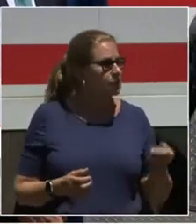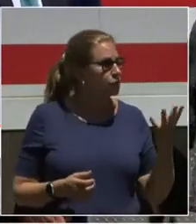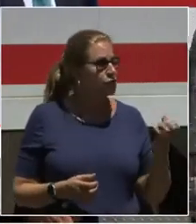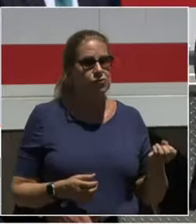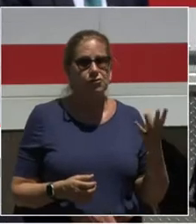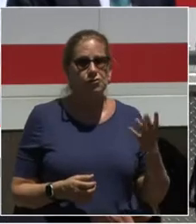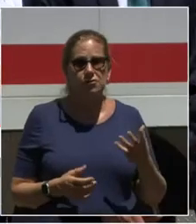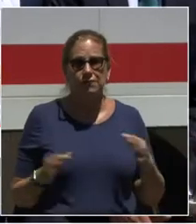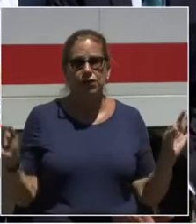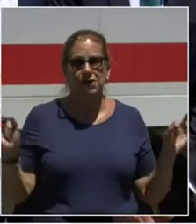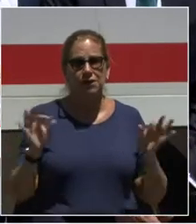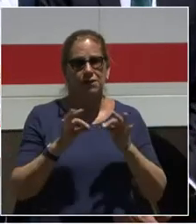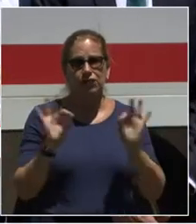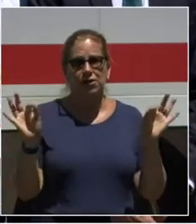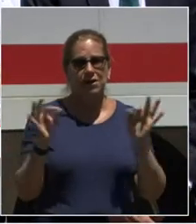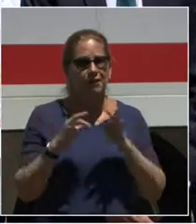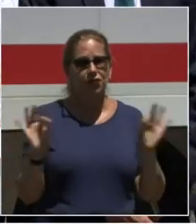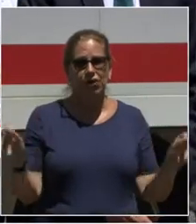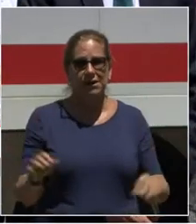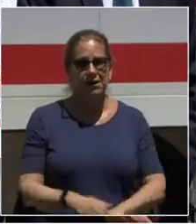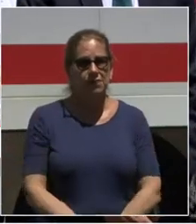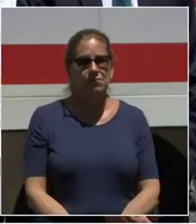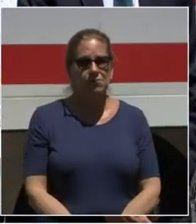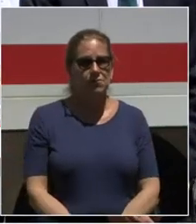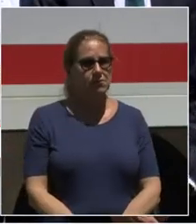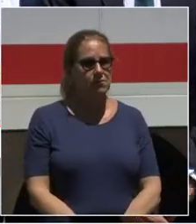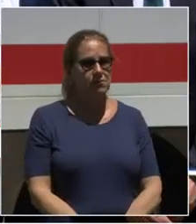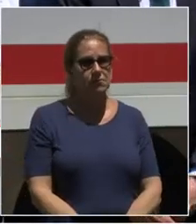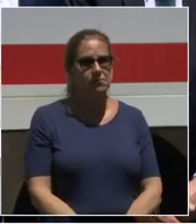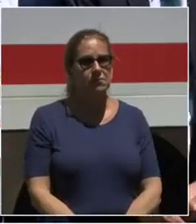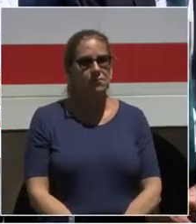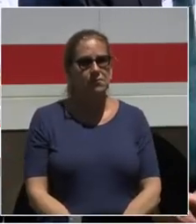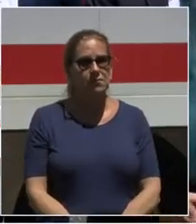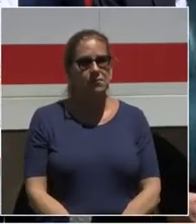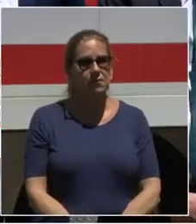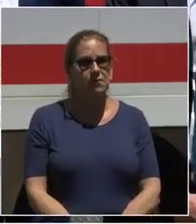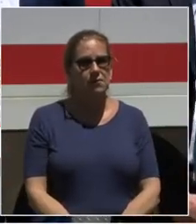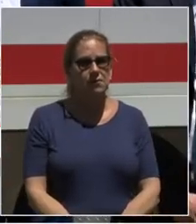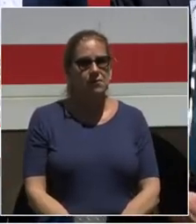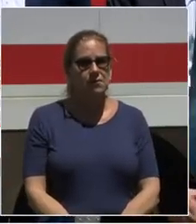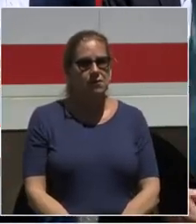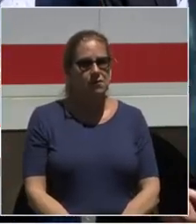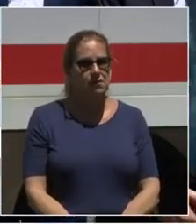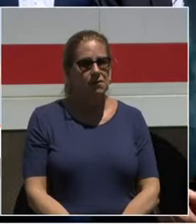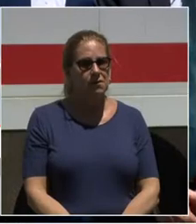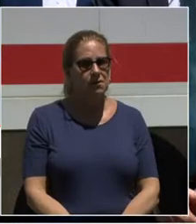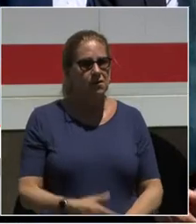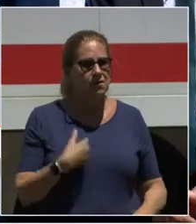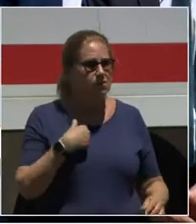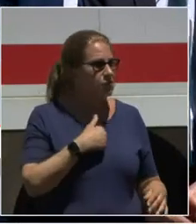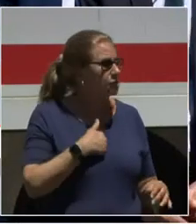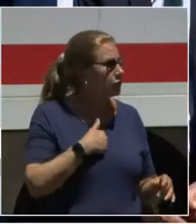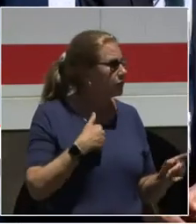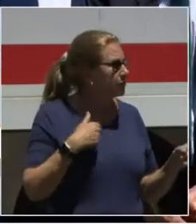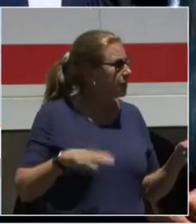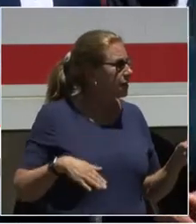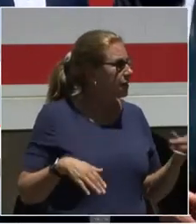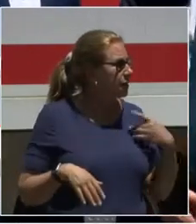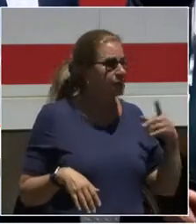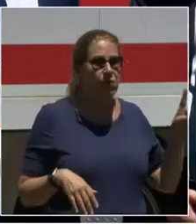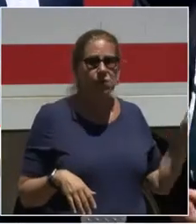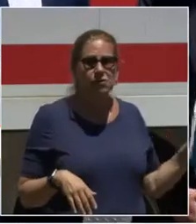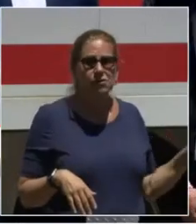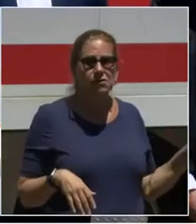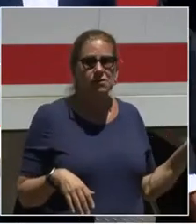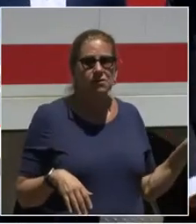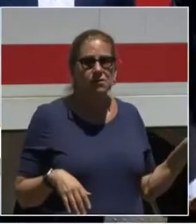So I apologize for getting here late and asking you something you may have already answered. Sure. But so these vans, they'll go around to schools that you said were most